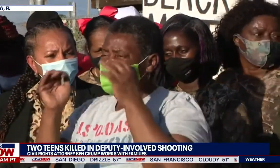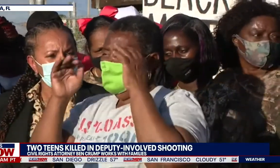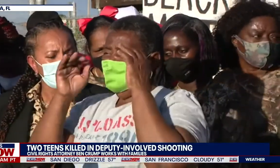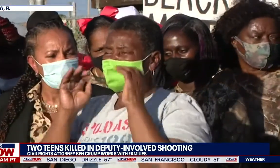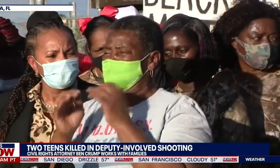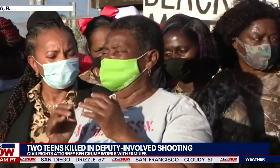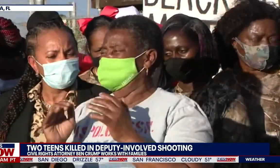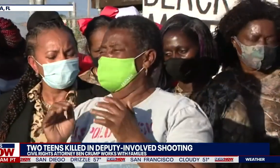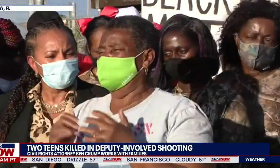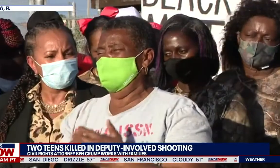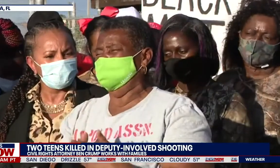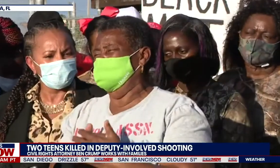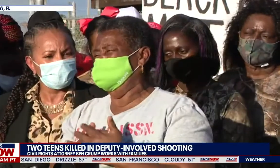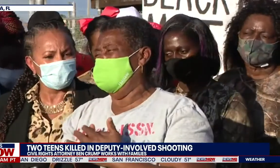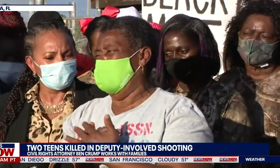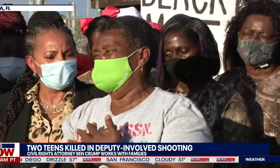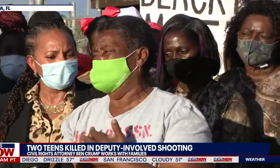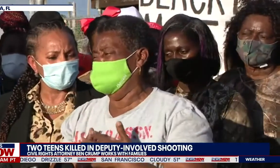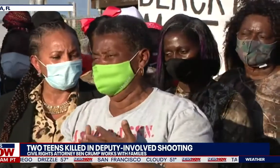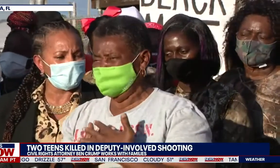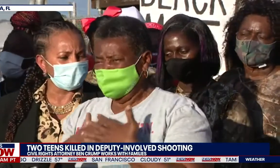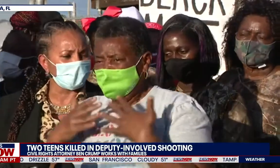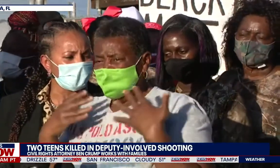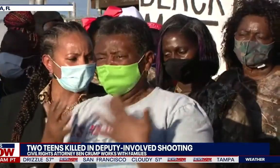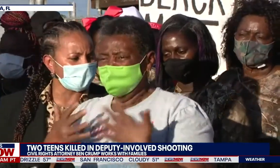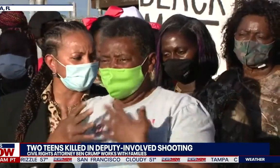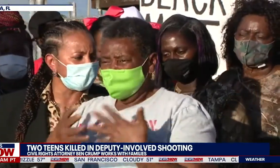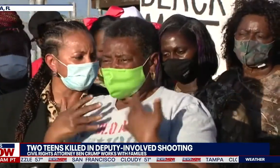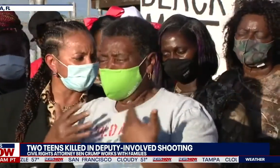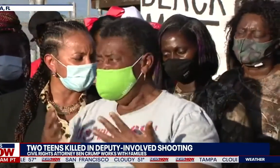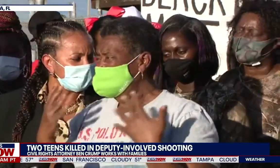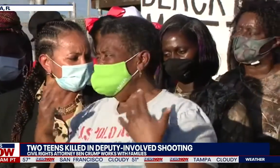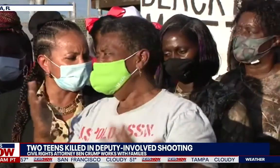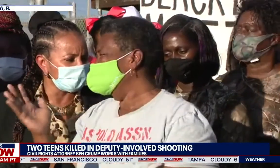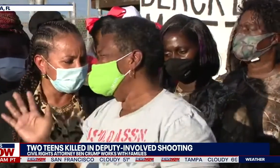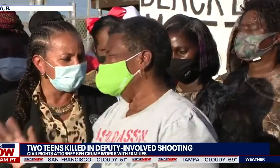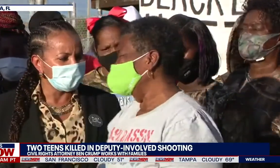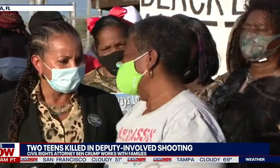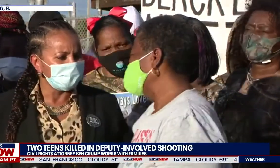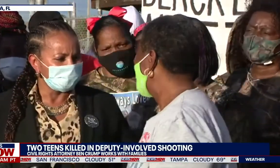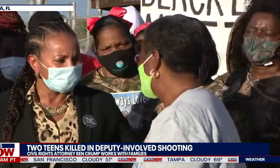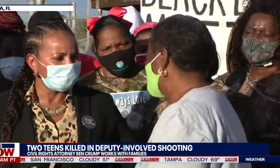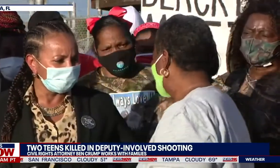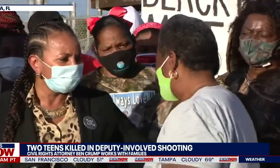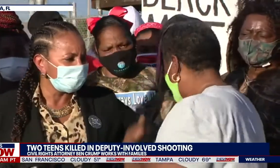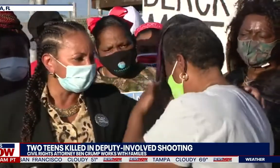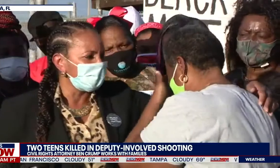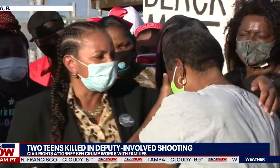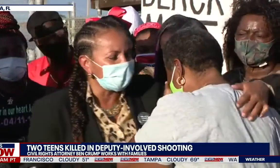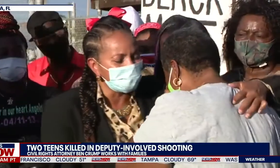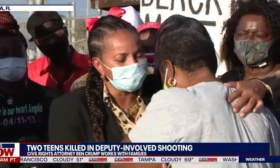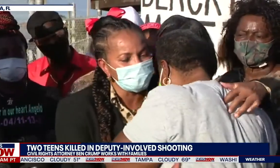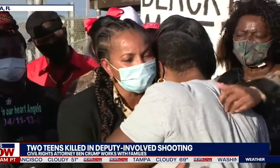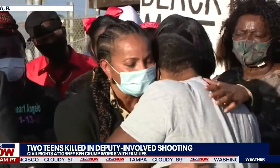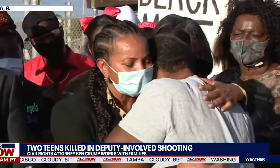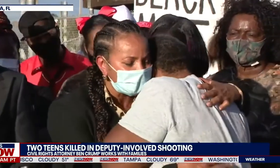car there was no reason for all of this wow my